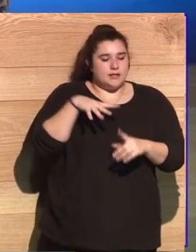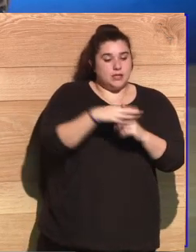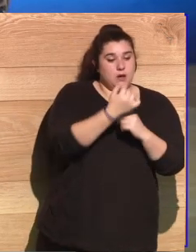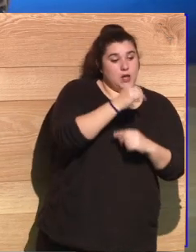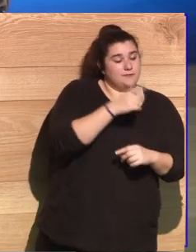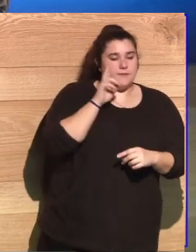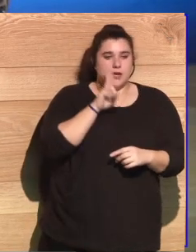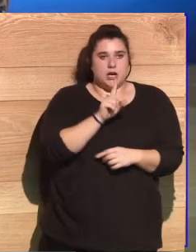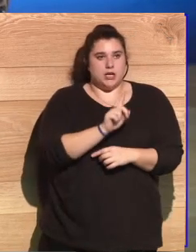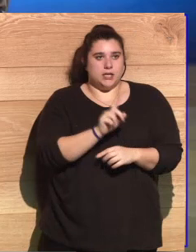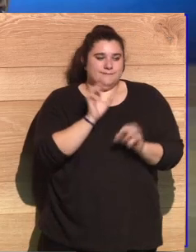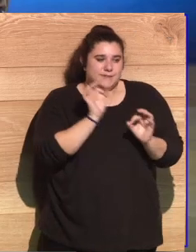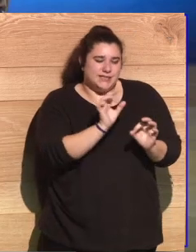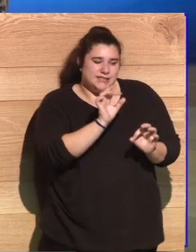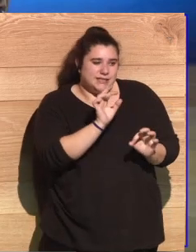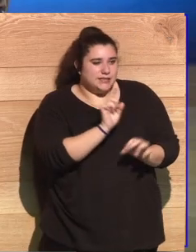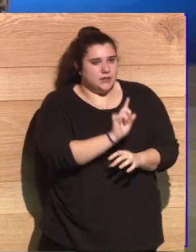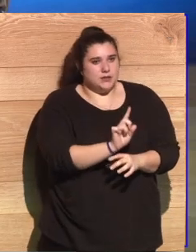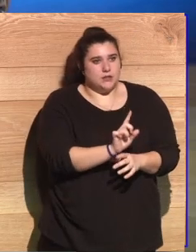I didn't see it that way.